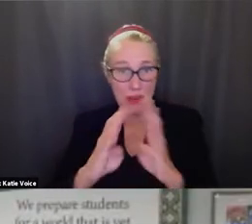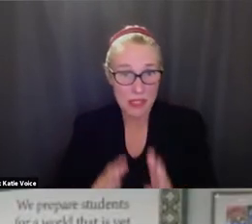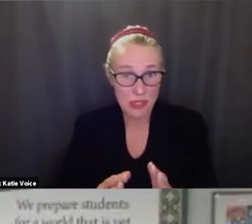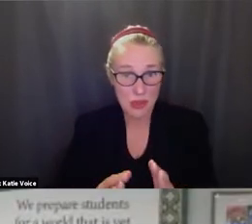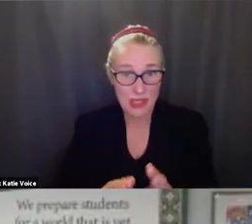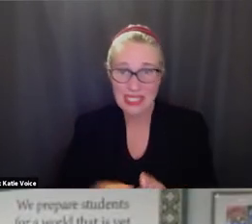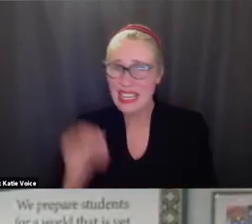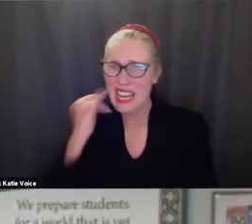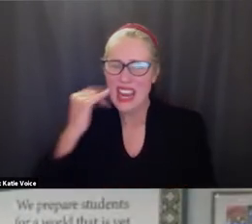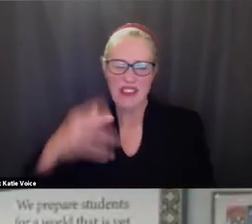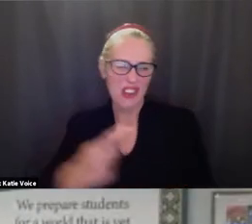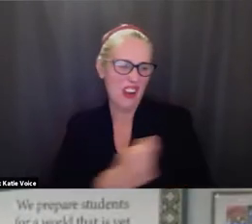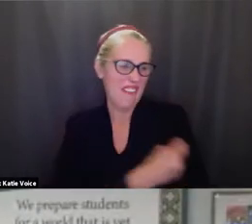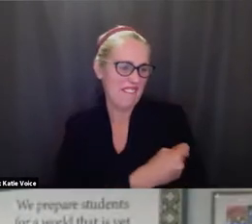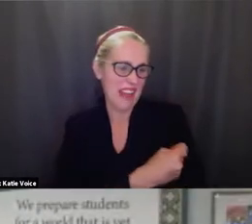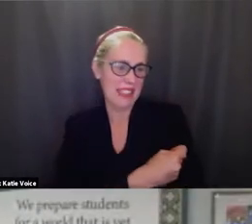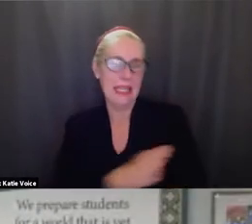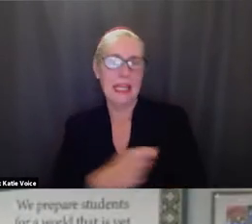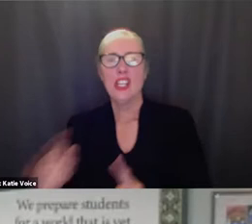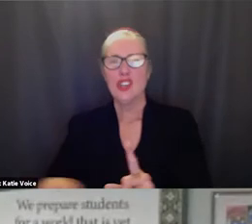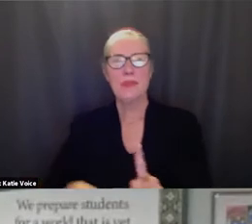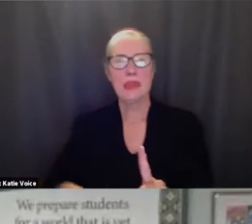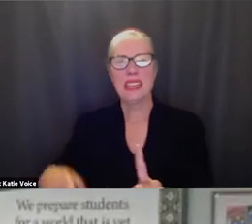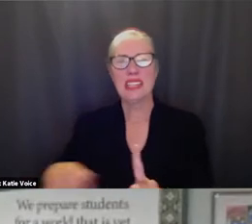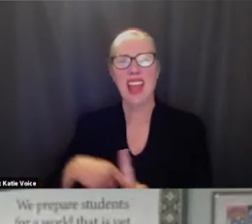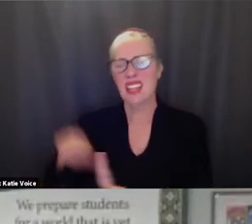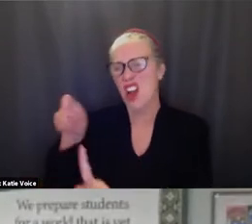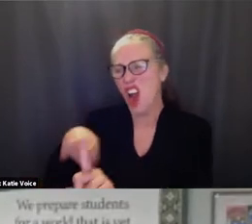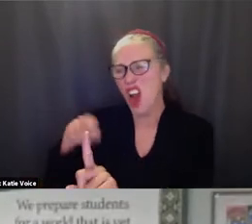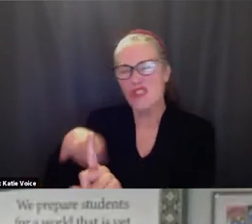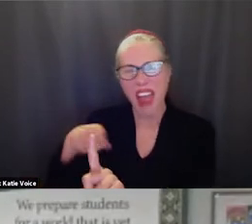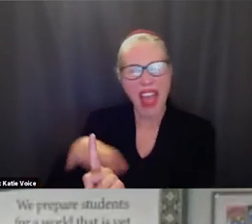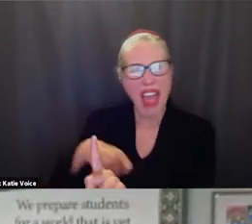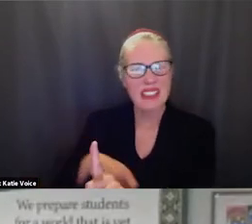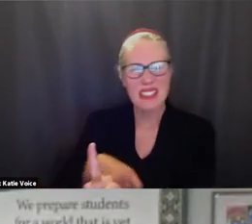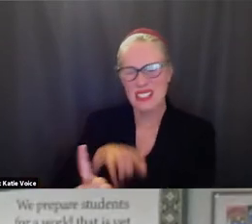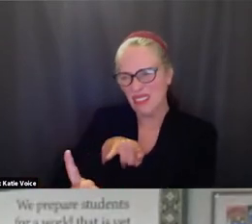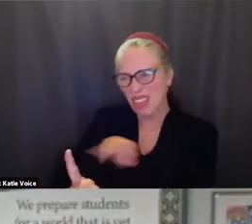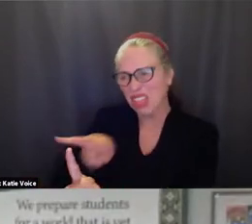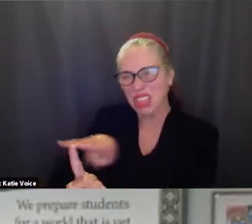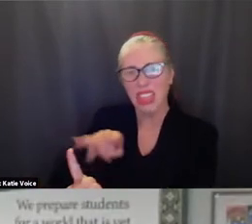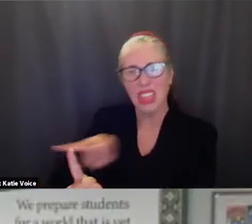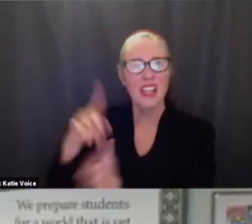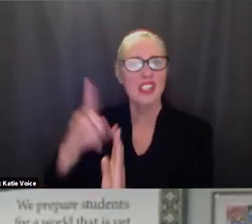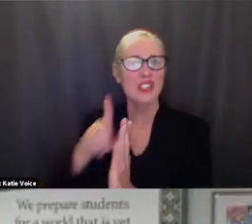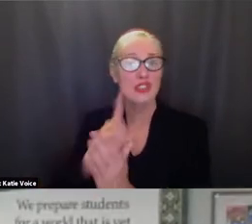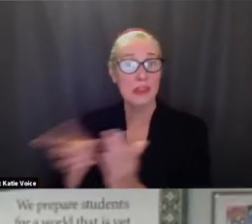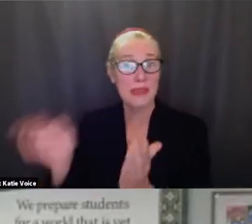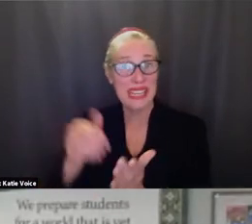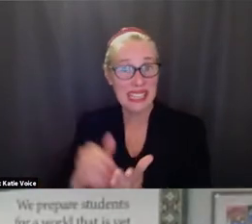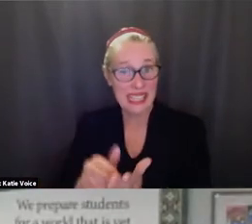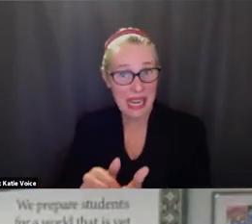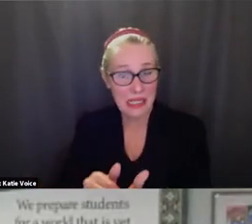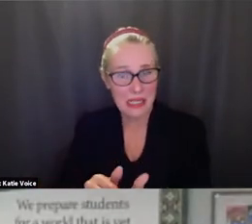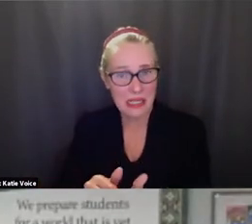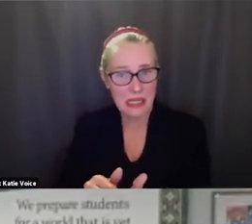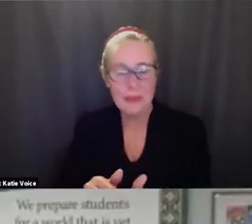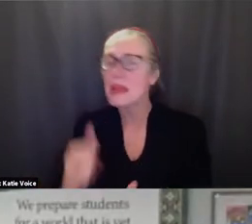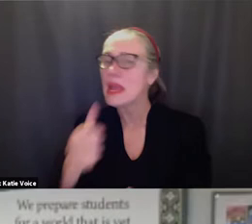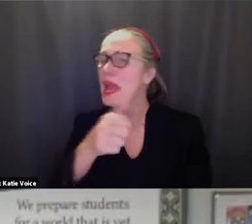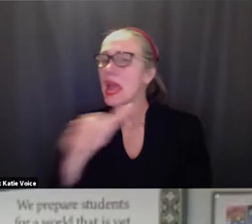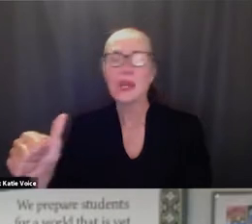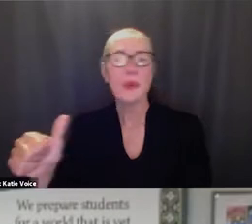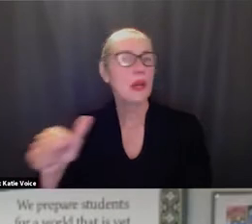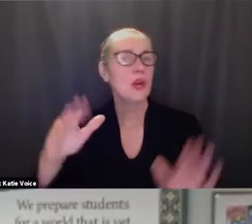vaccinated you're getting harassed and you're getting discriminated against anyone out there that's not